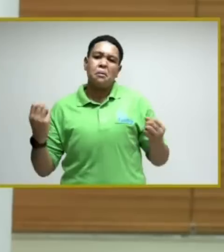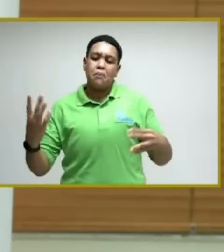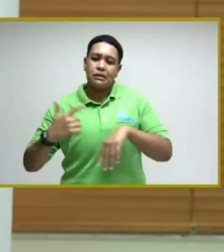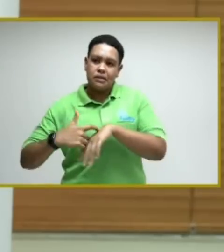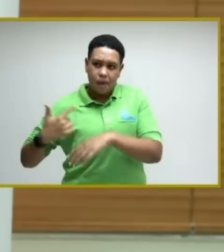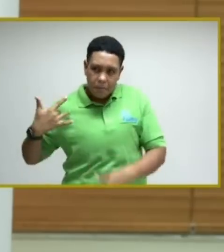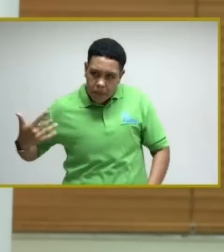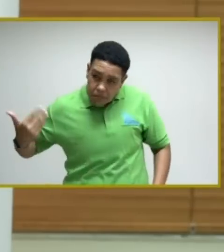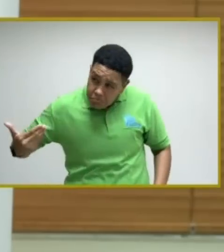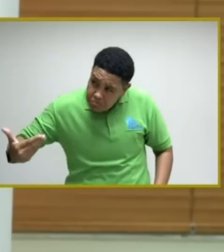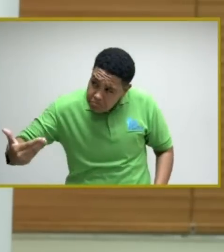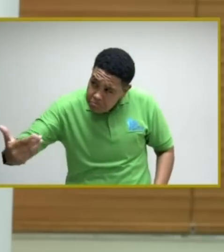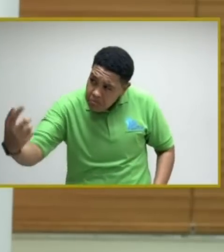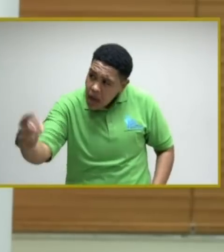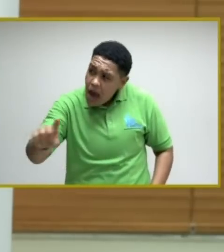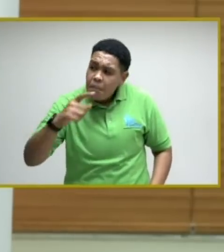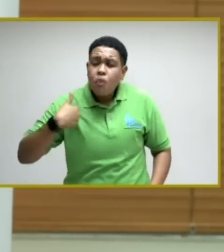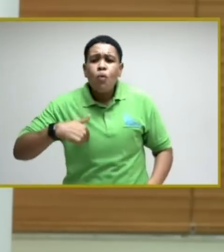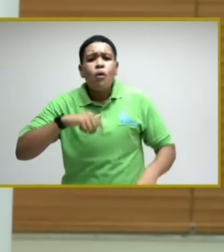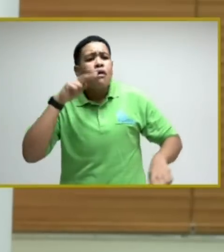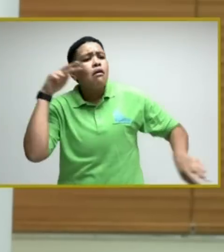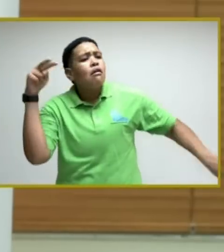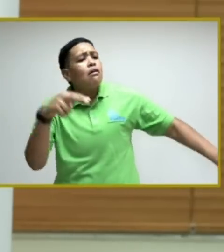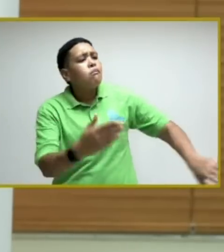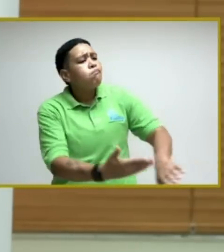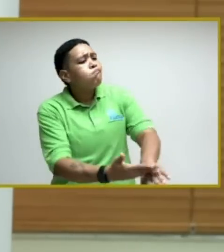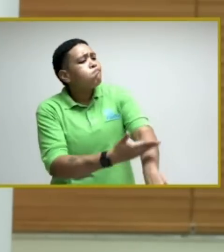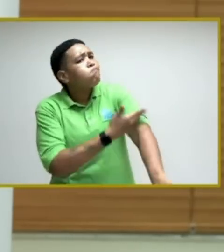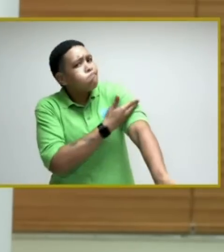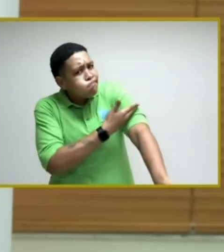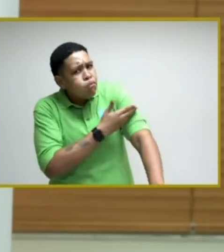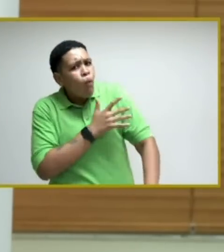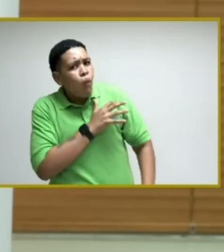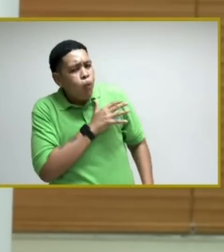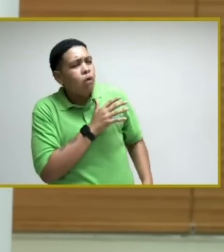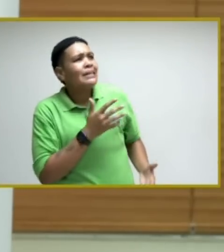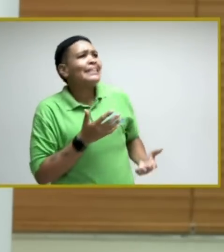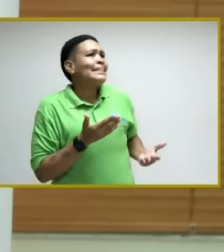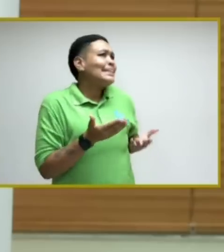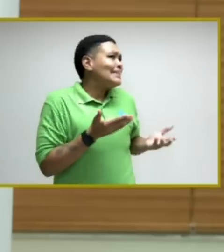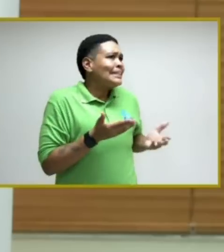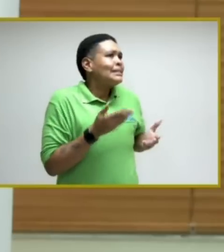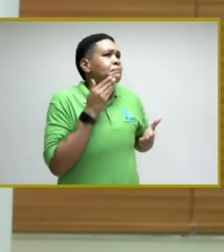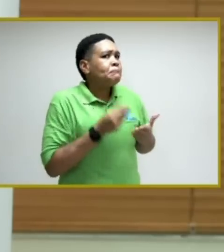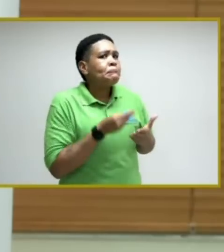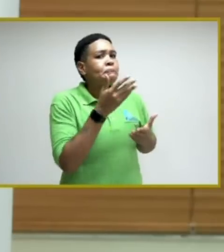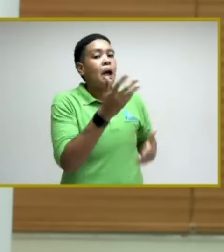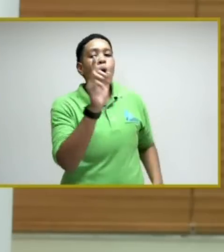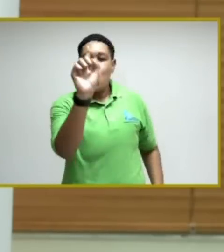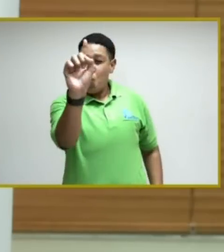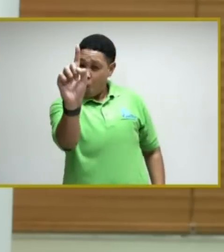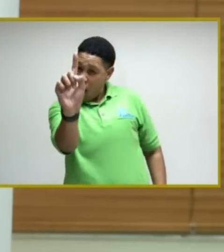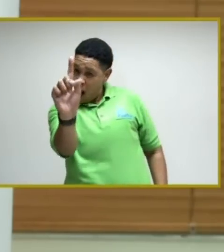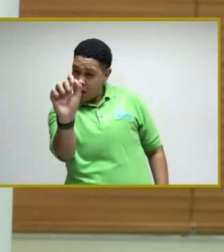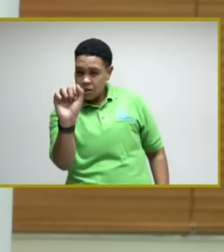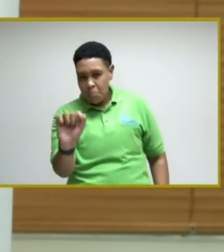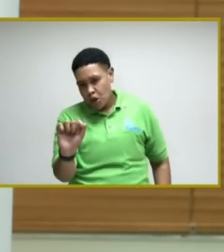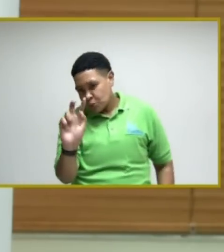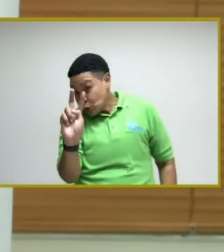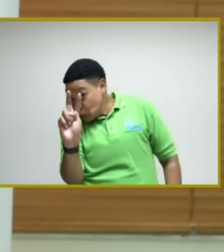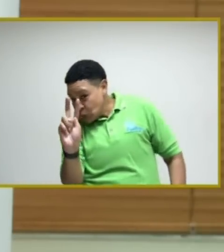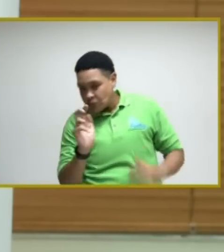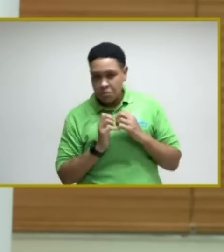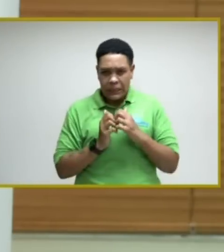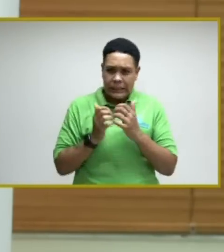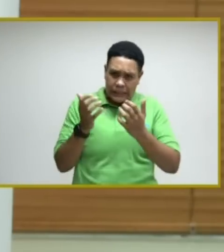we have made significant progress in the acquisition of at least one, possibly two of these machines